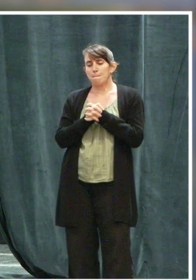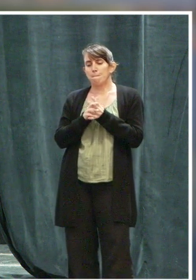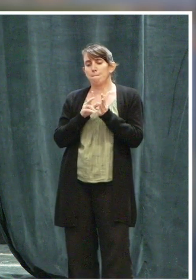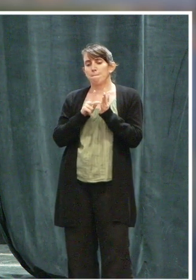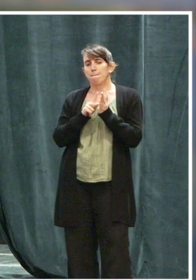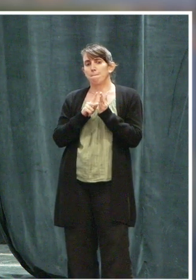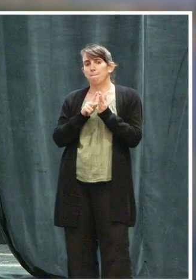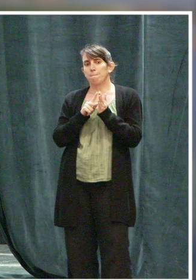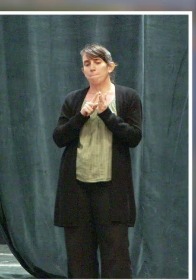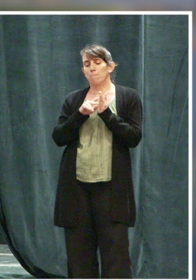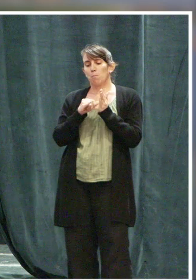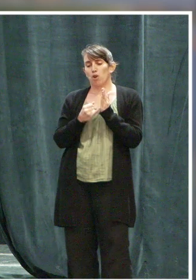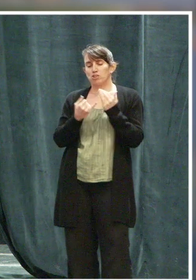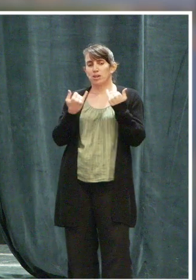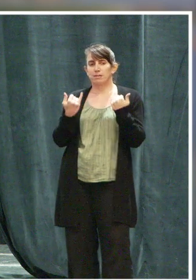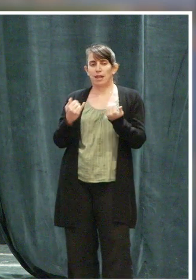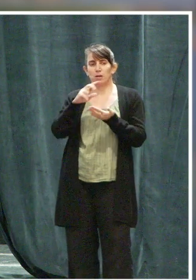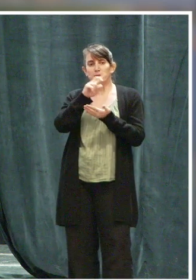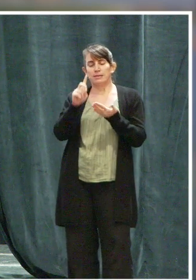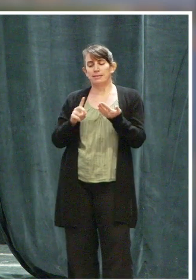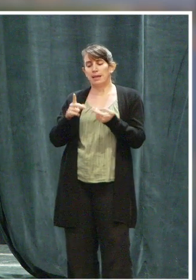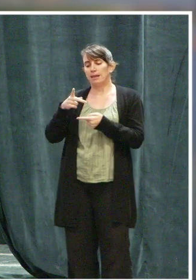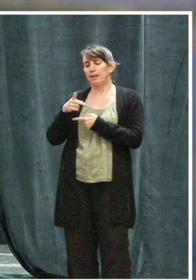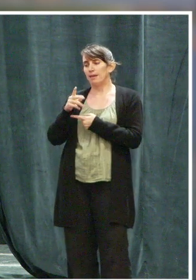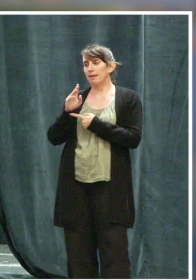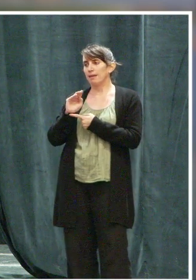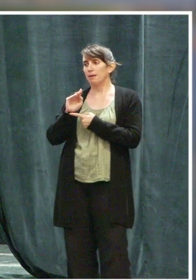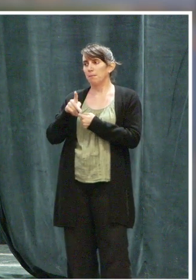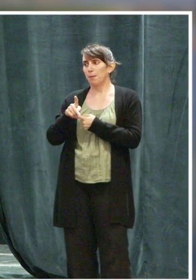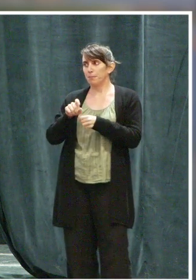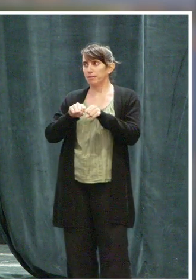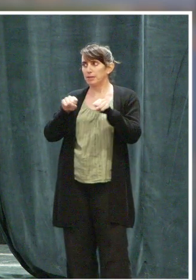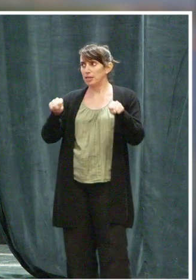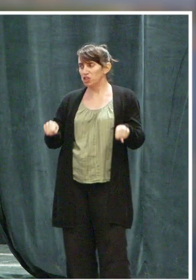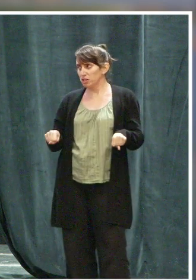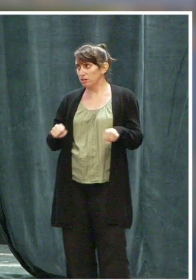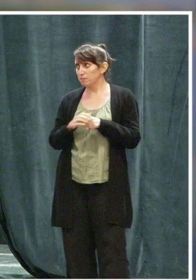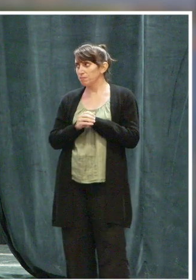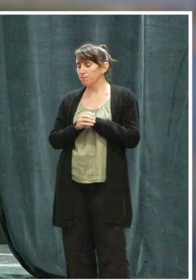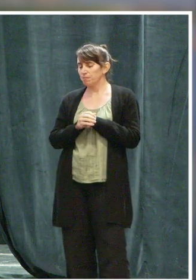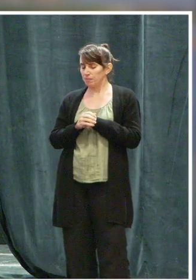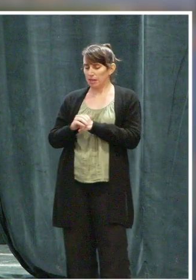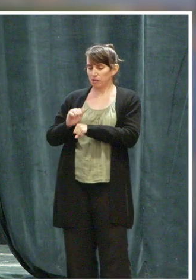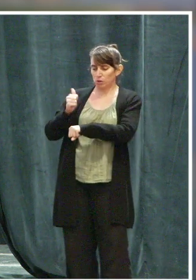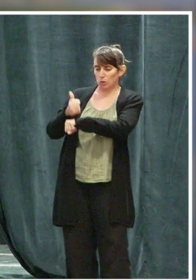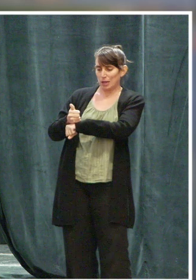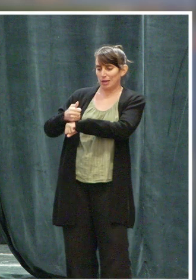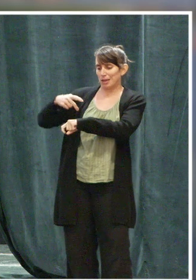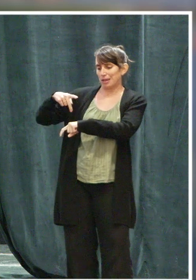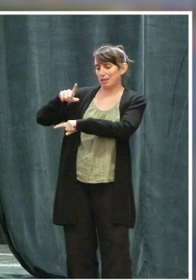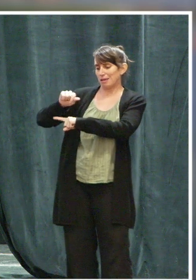process of designing a pump station that's going to be located on the plaza area outside of sort